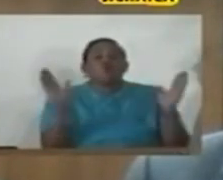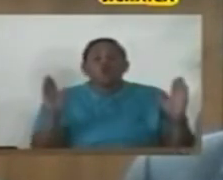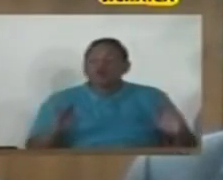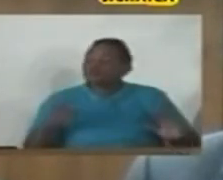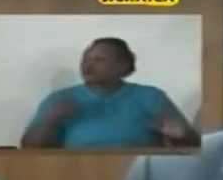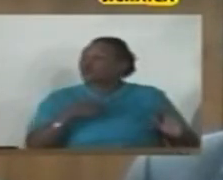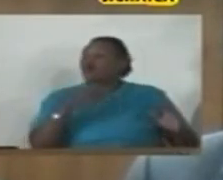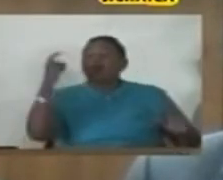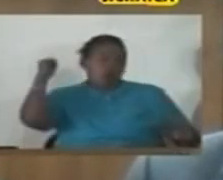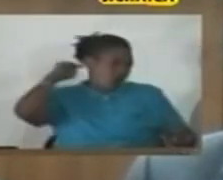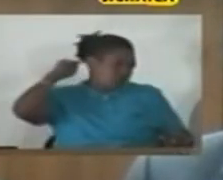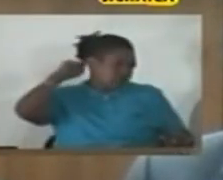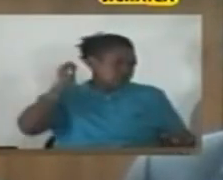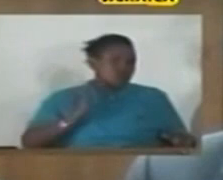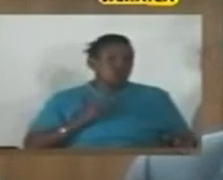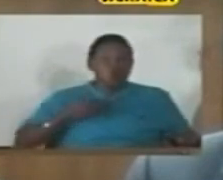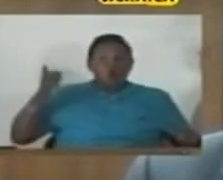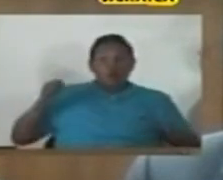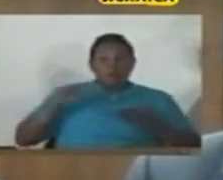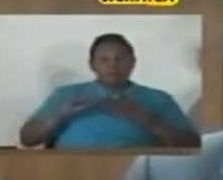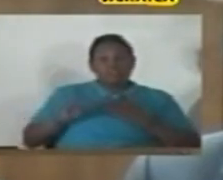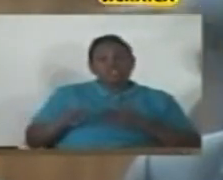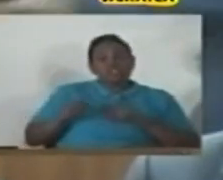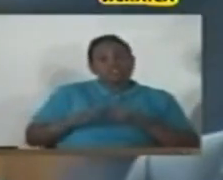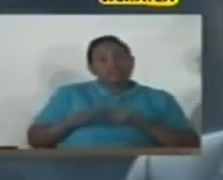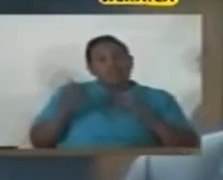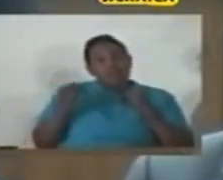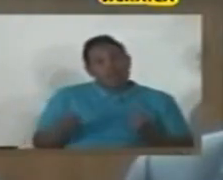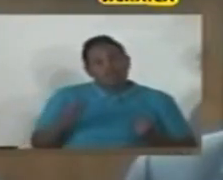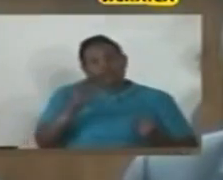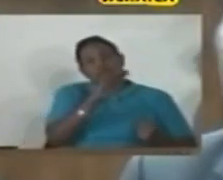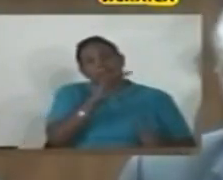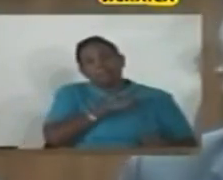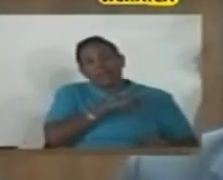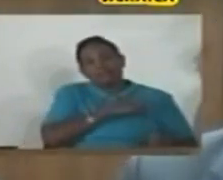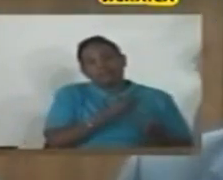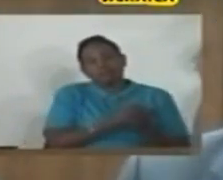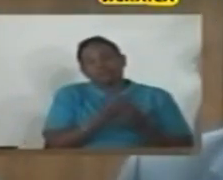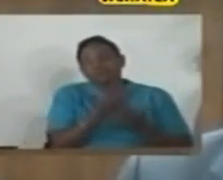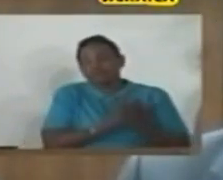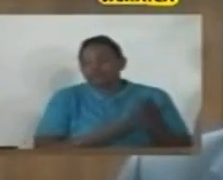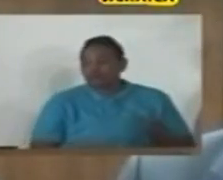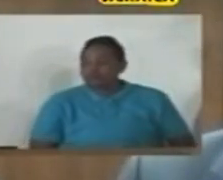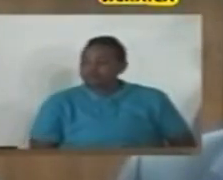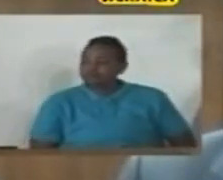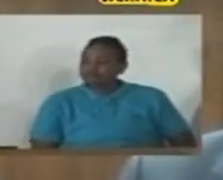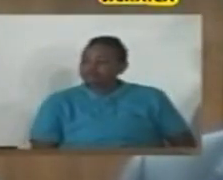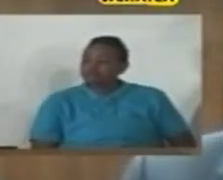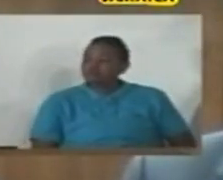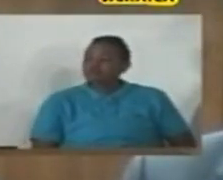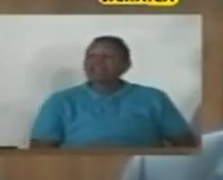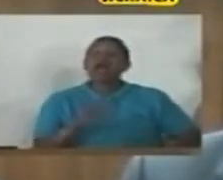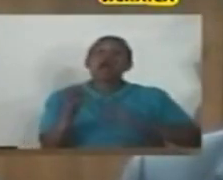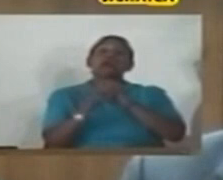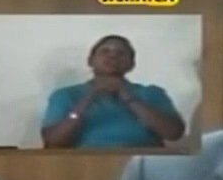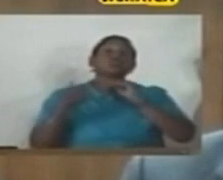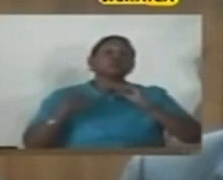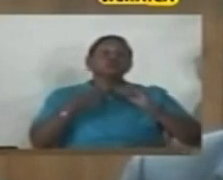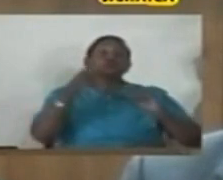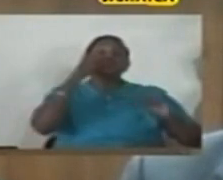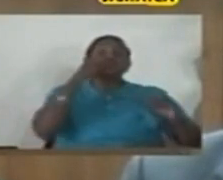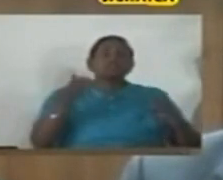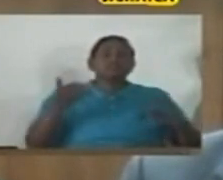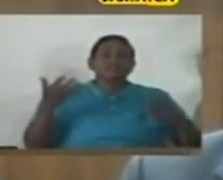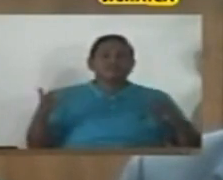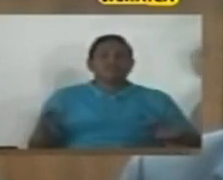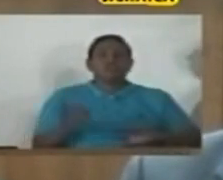We are cognizant that our pensioners depend heavily on their benefits. In addition, we have just completed an upgrade of